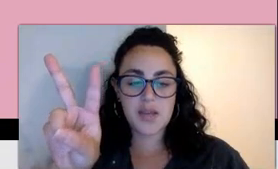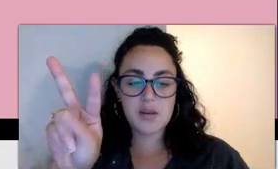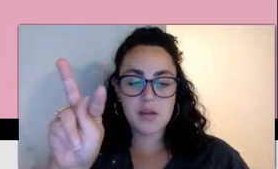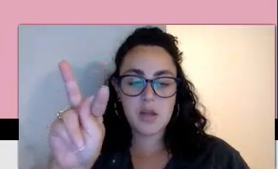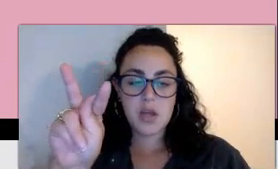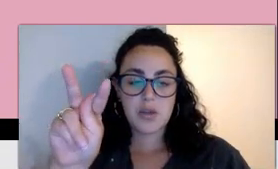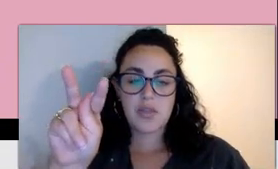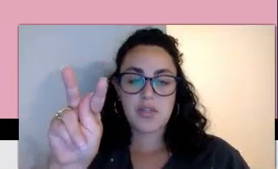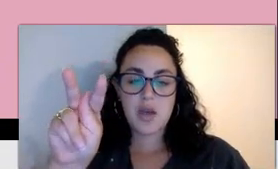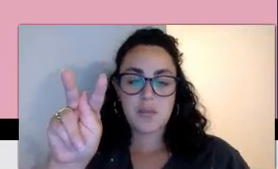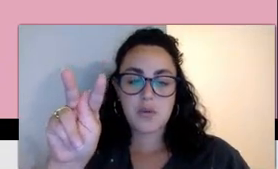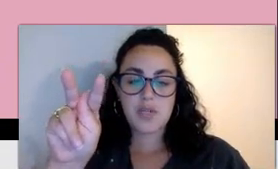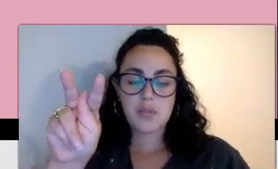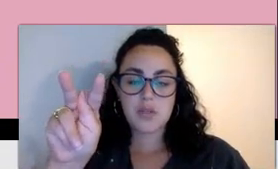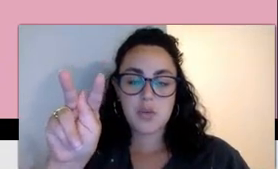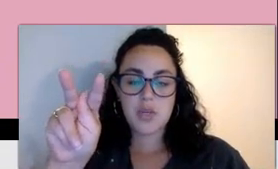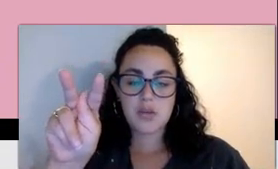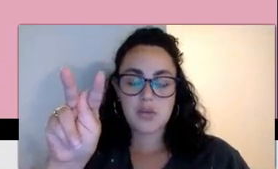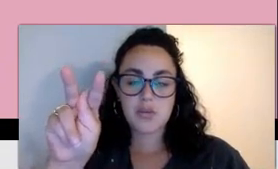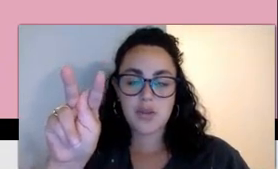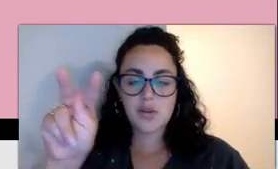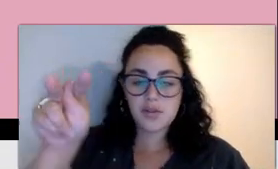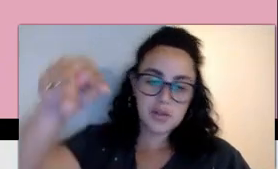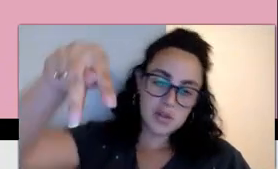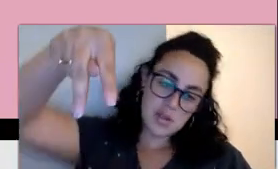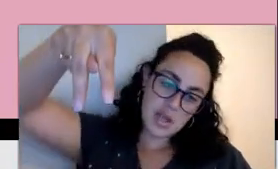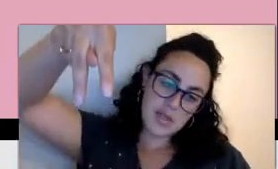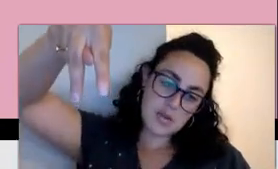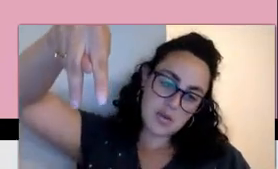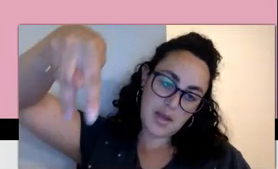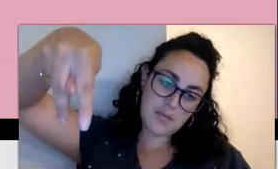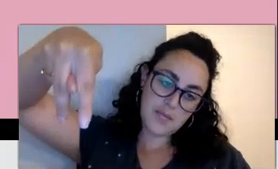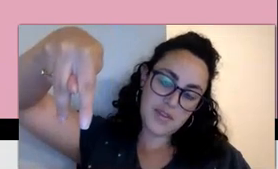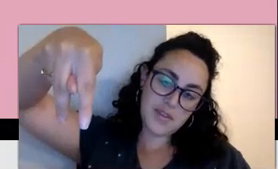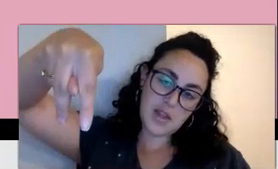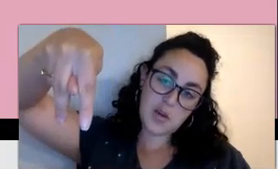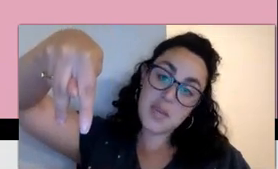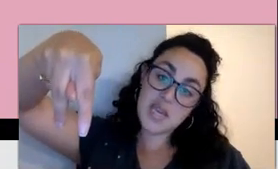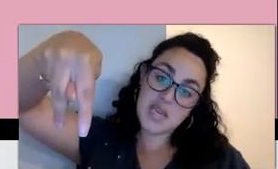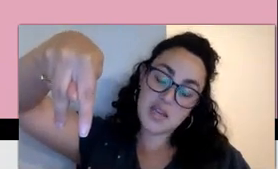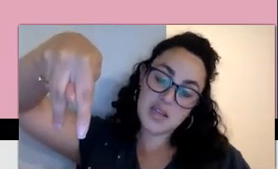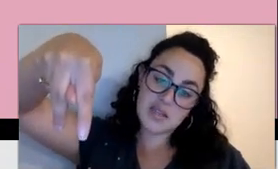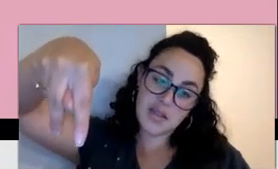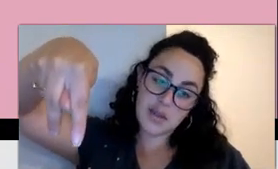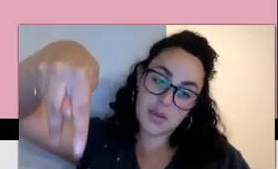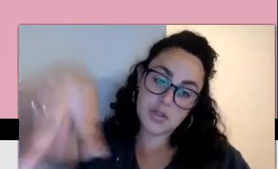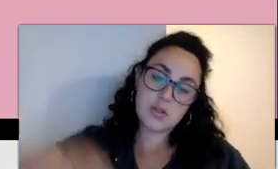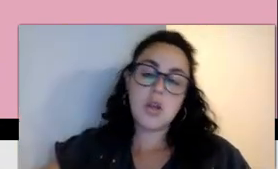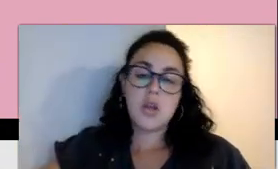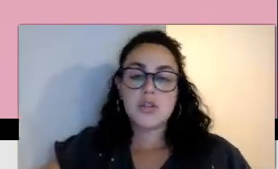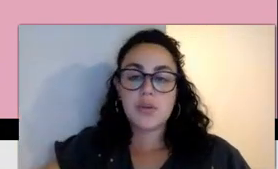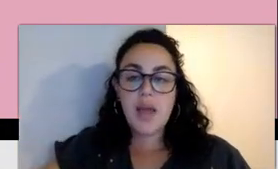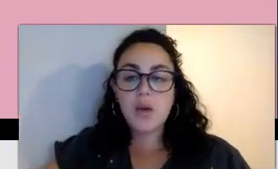peace sign. Your thumb goes in between those 2 fingers, and then you go down. This is the letter P in sign